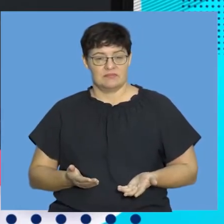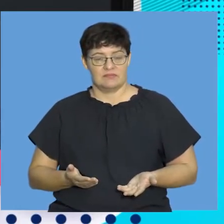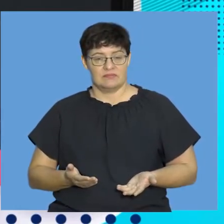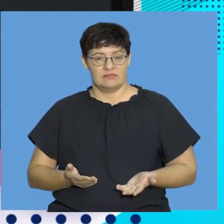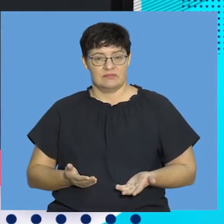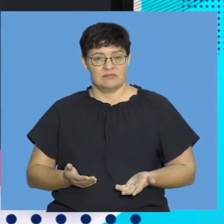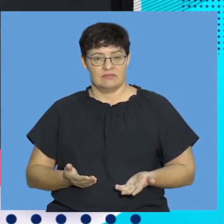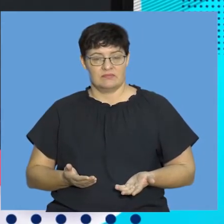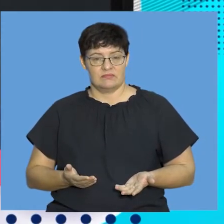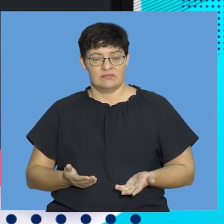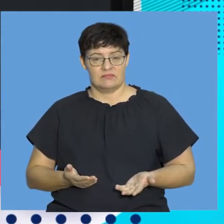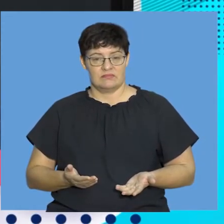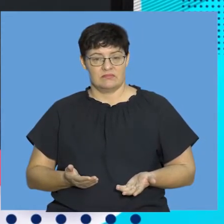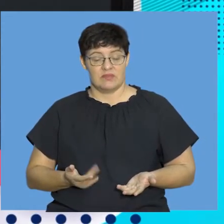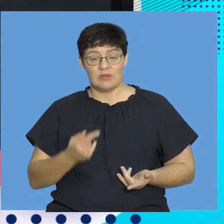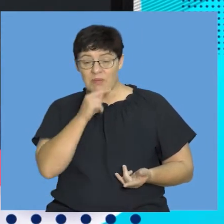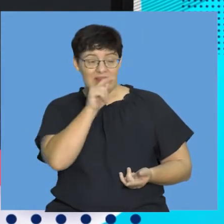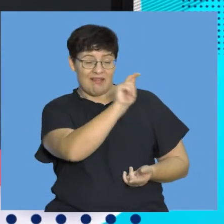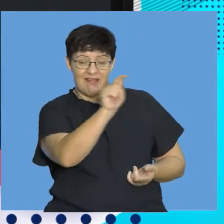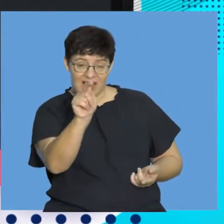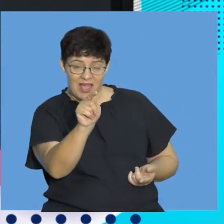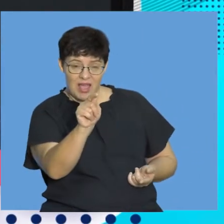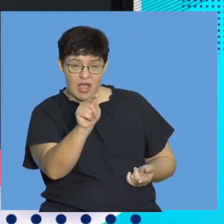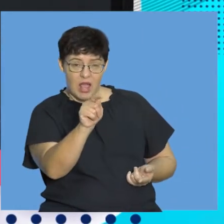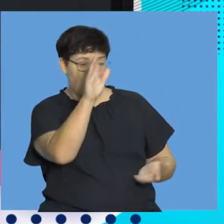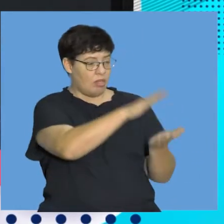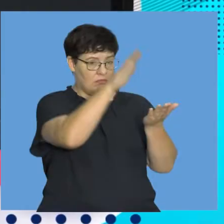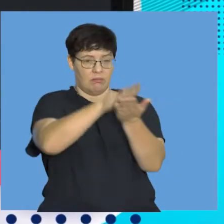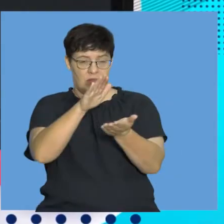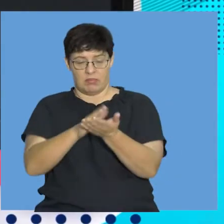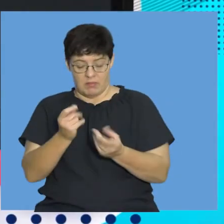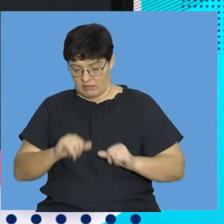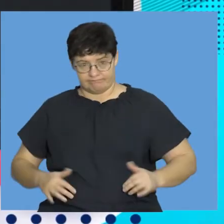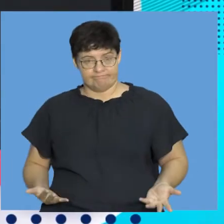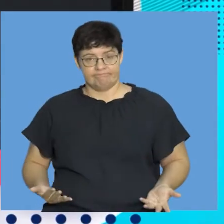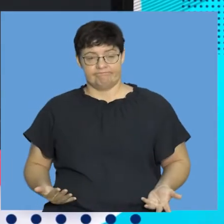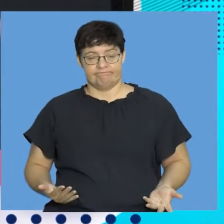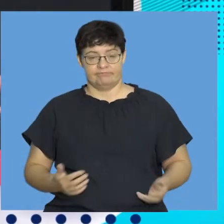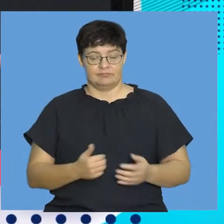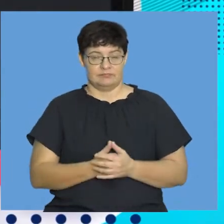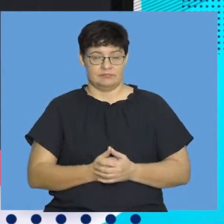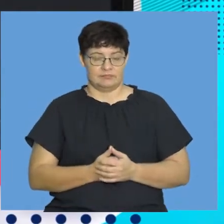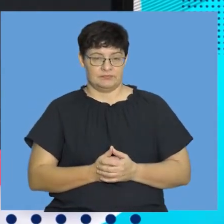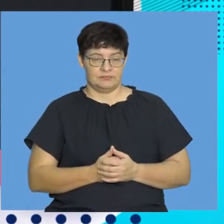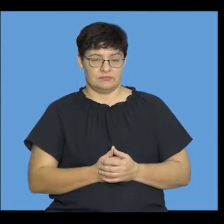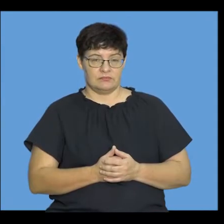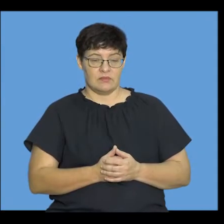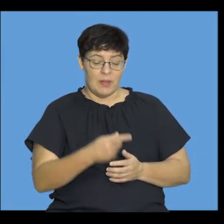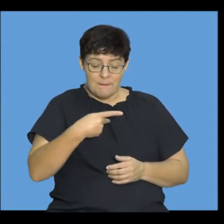out because she needed the money, and now that revenue, those revenues are now exhausted.